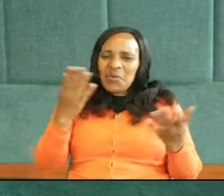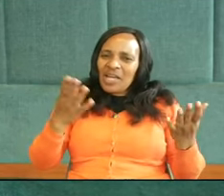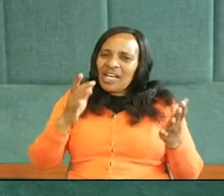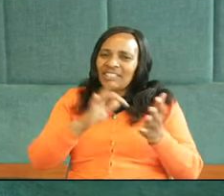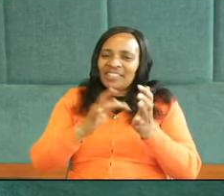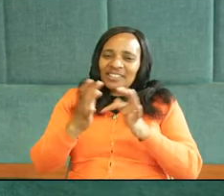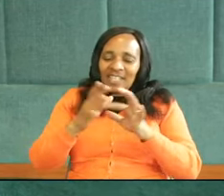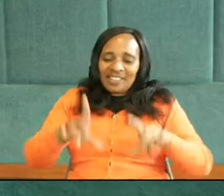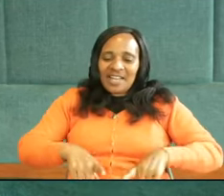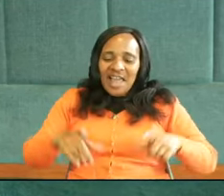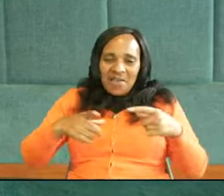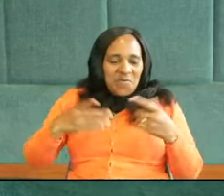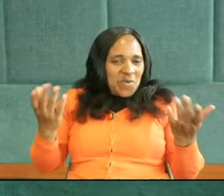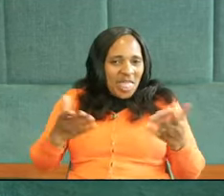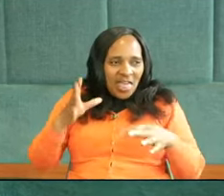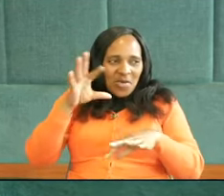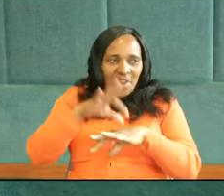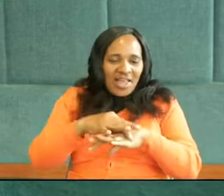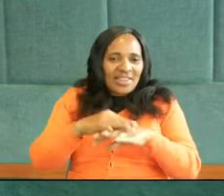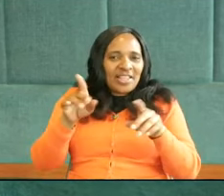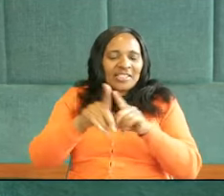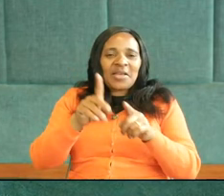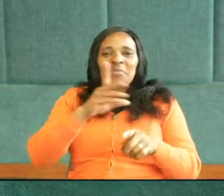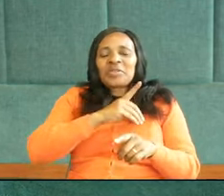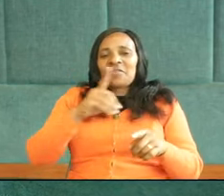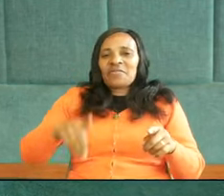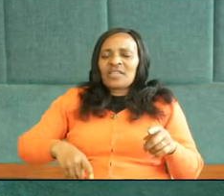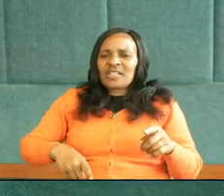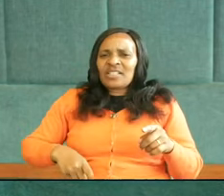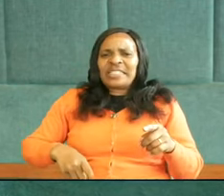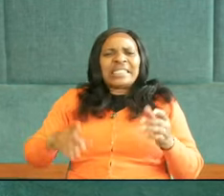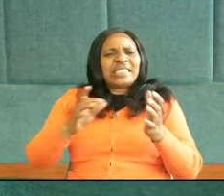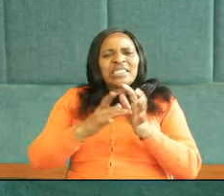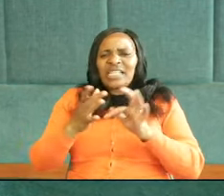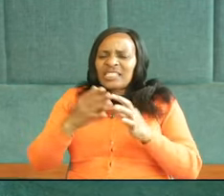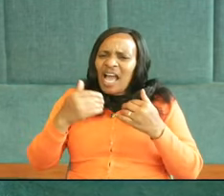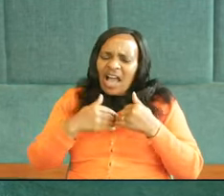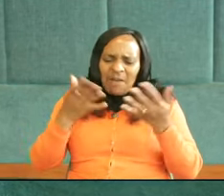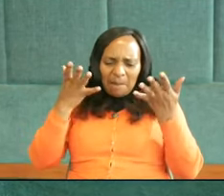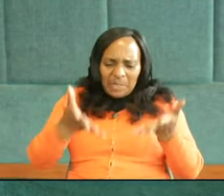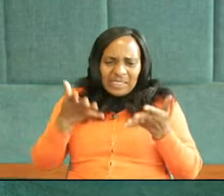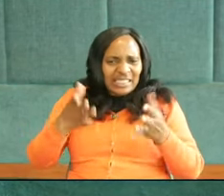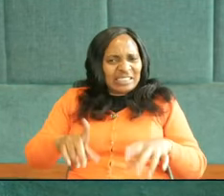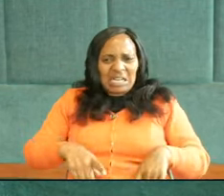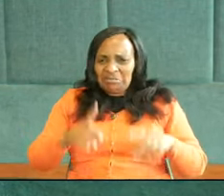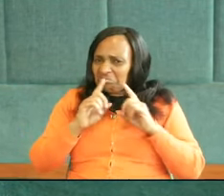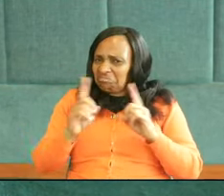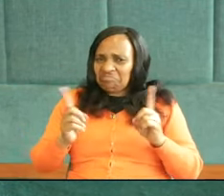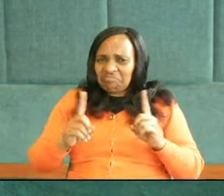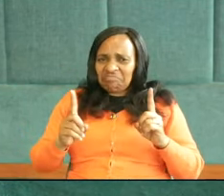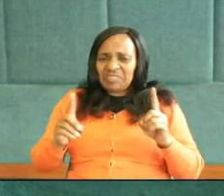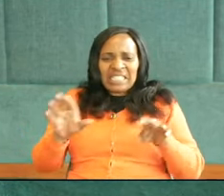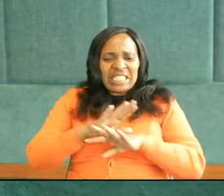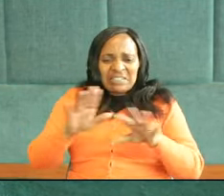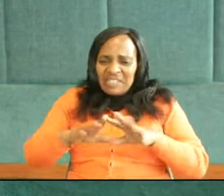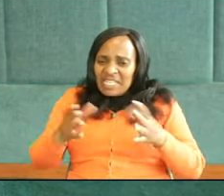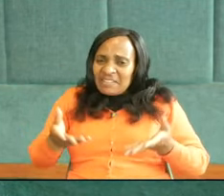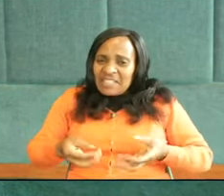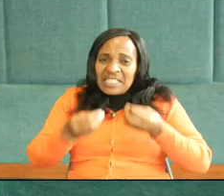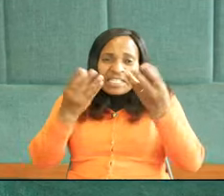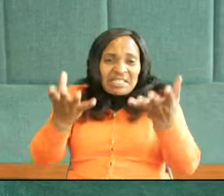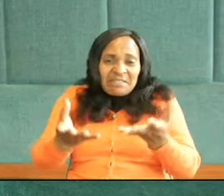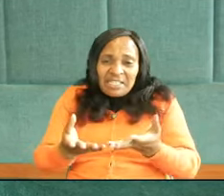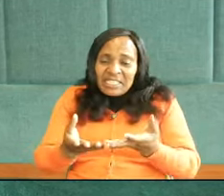Jesus' life on earth. Mm-hmm. You know, just like David, Jesus didn't have a very pleasant life, and he wasn't given everything on a silver platter. He